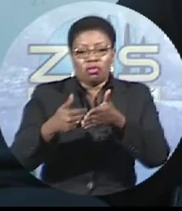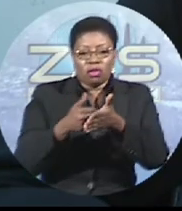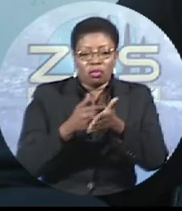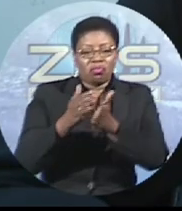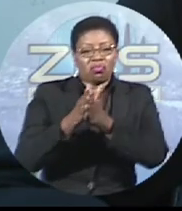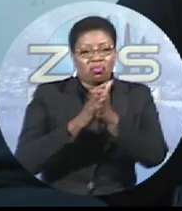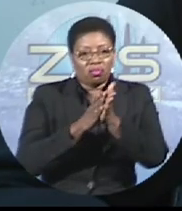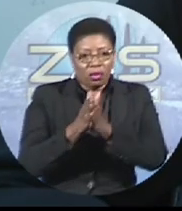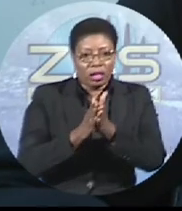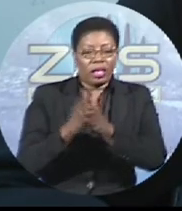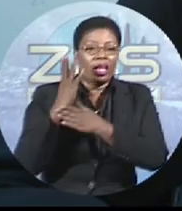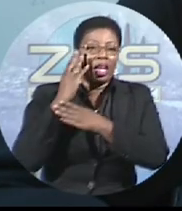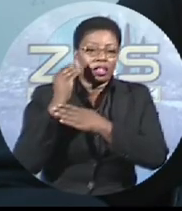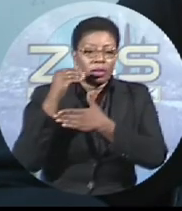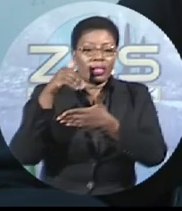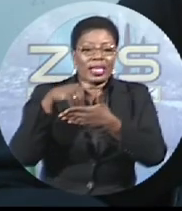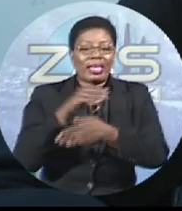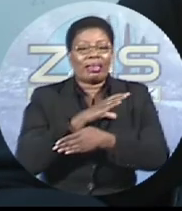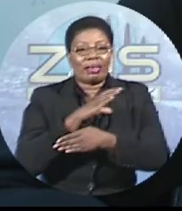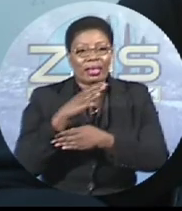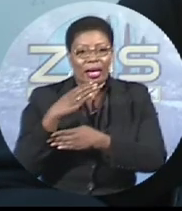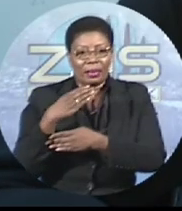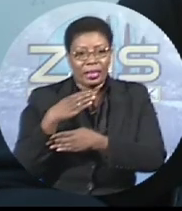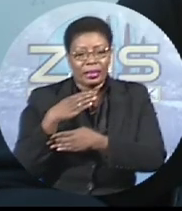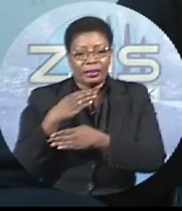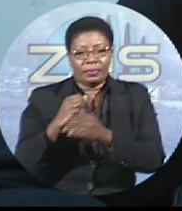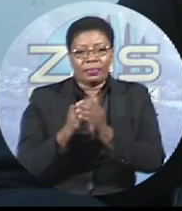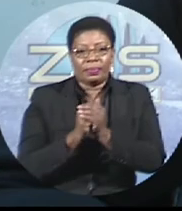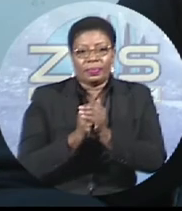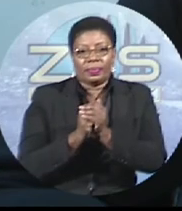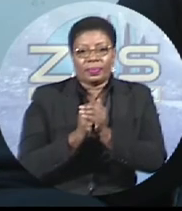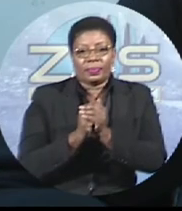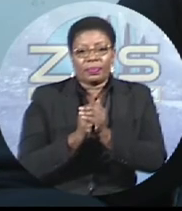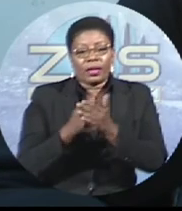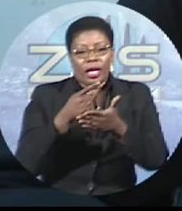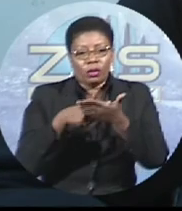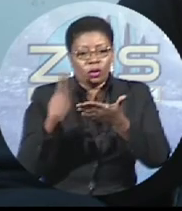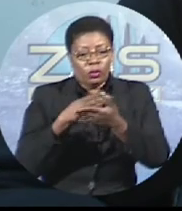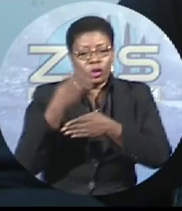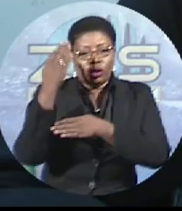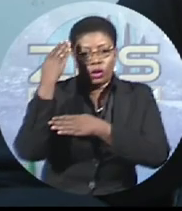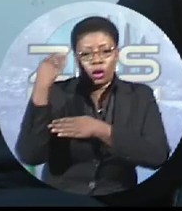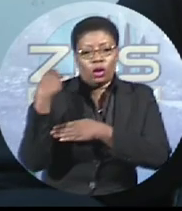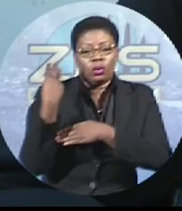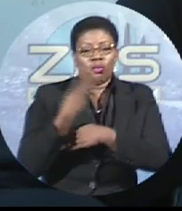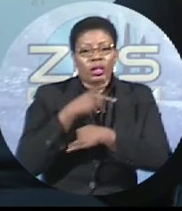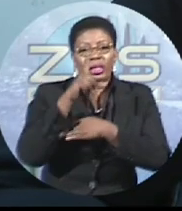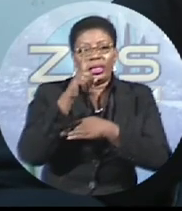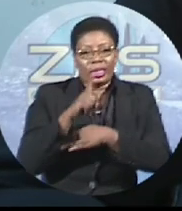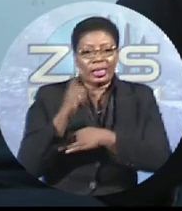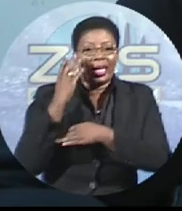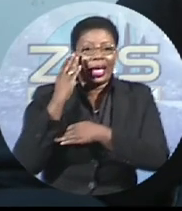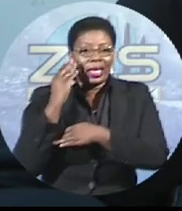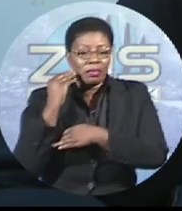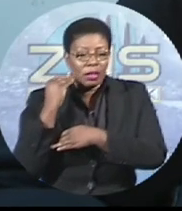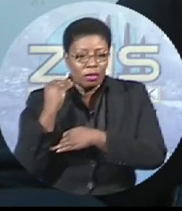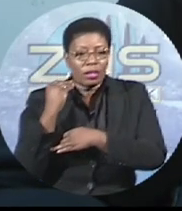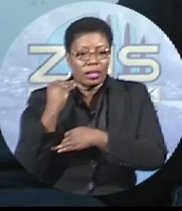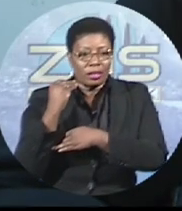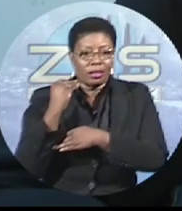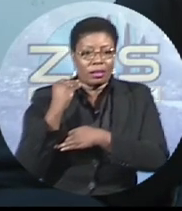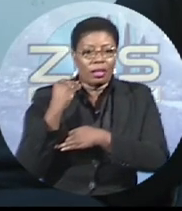vibrant experience in the cabinet. And based on what we know, we need some experienced,